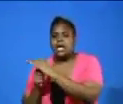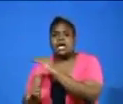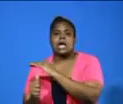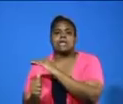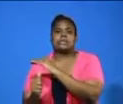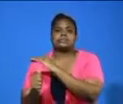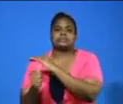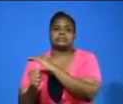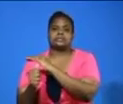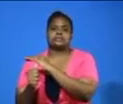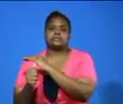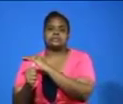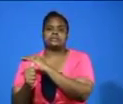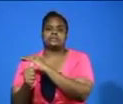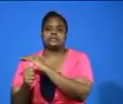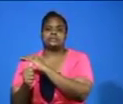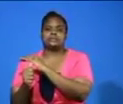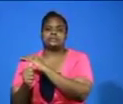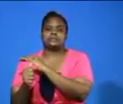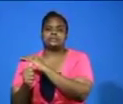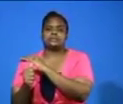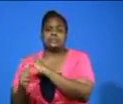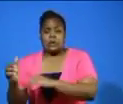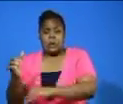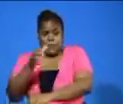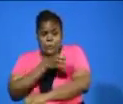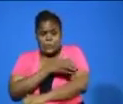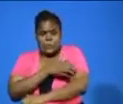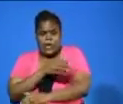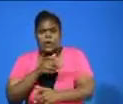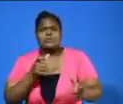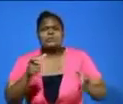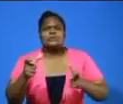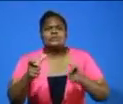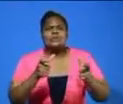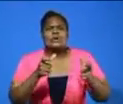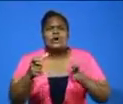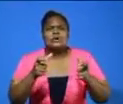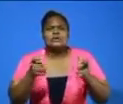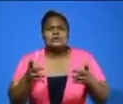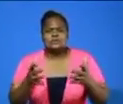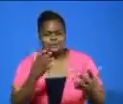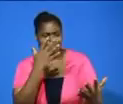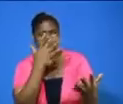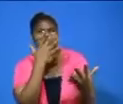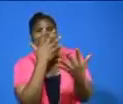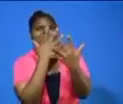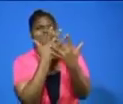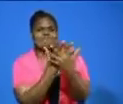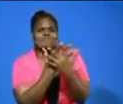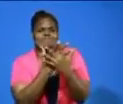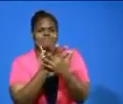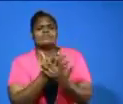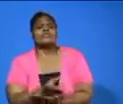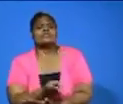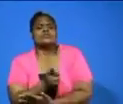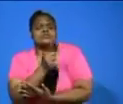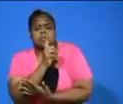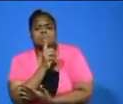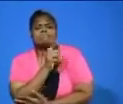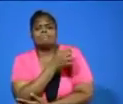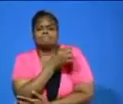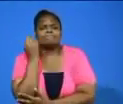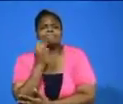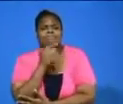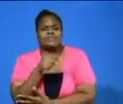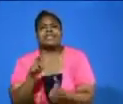lives. The powers that be sought to lock them up and to shut them up, killing